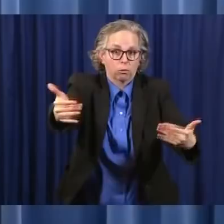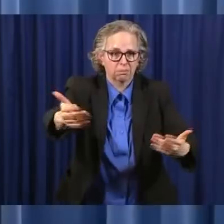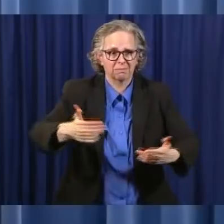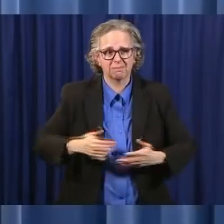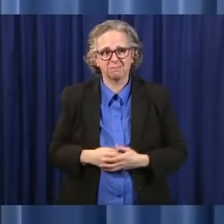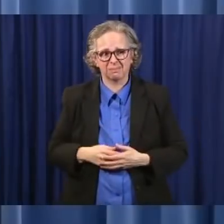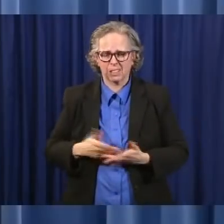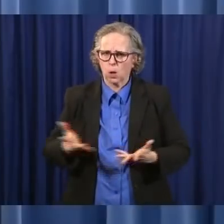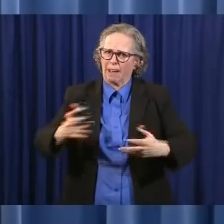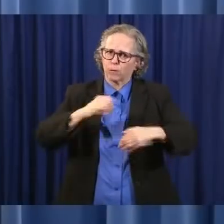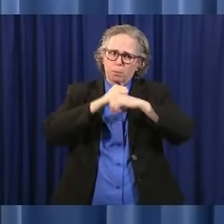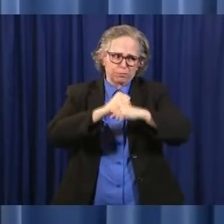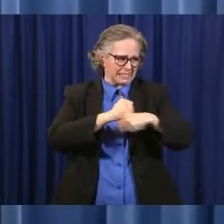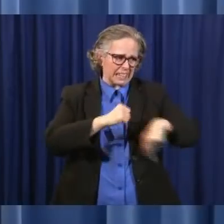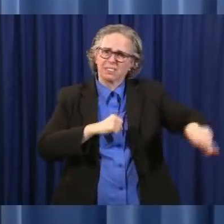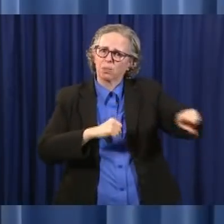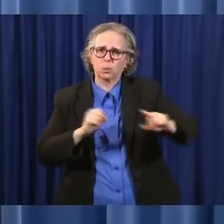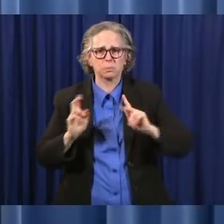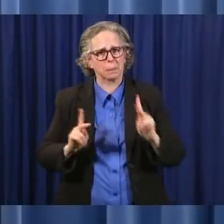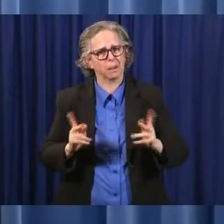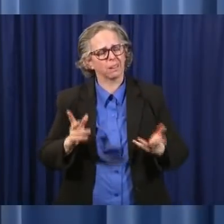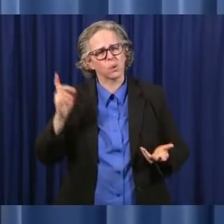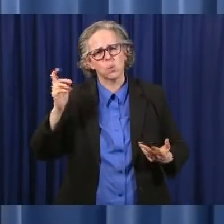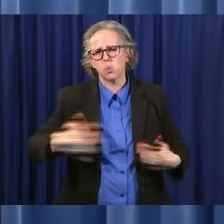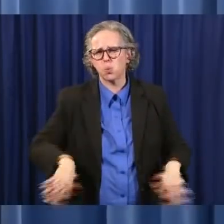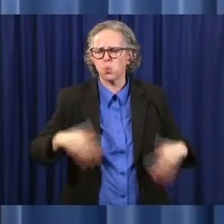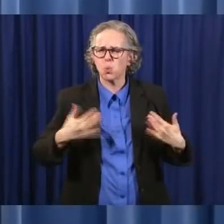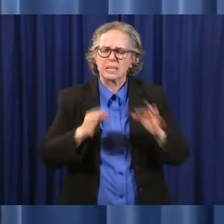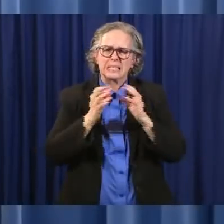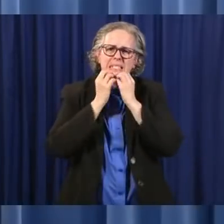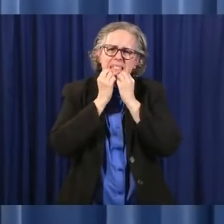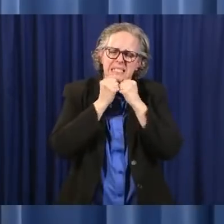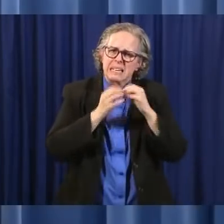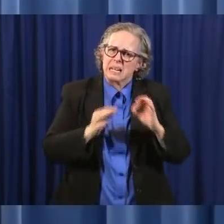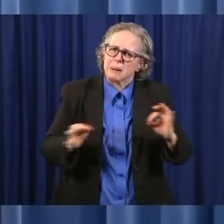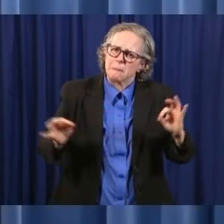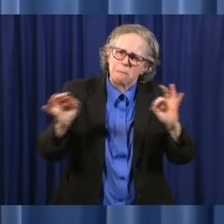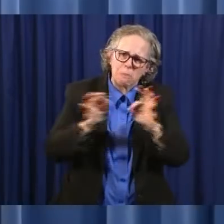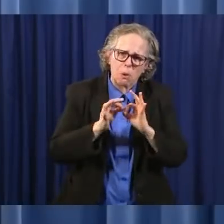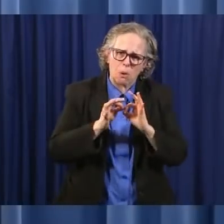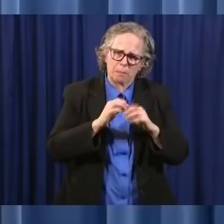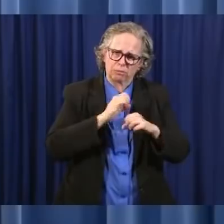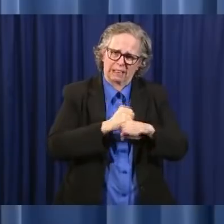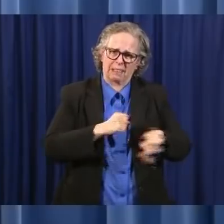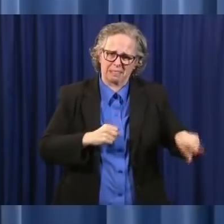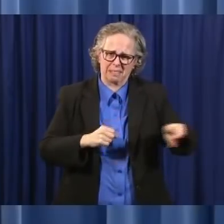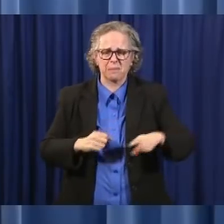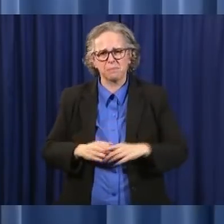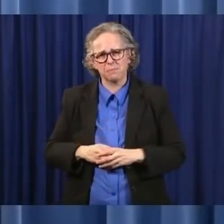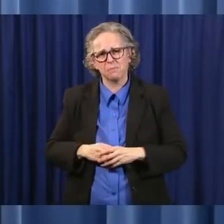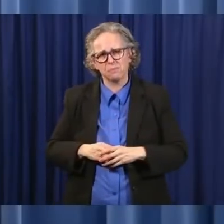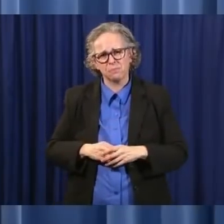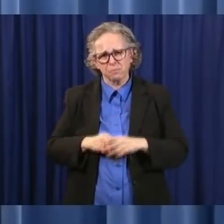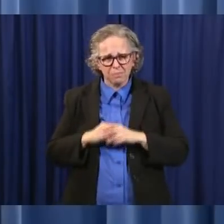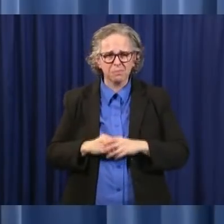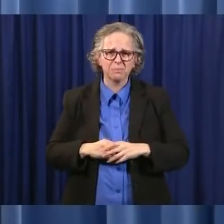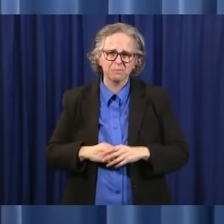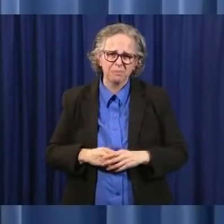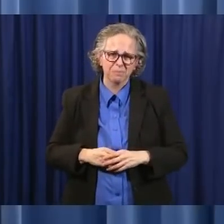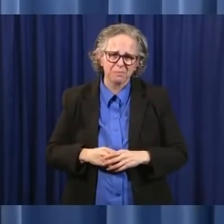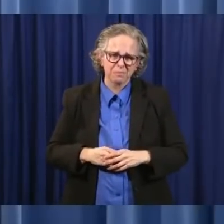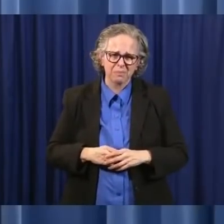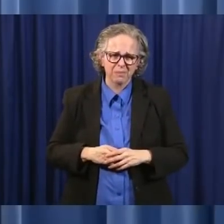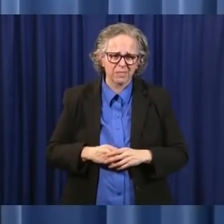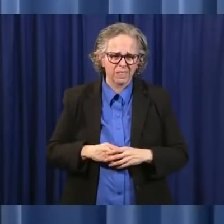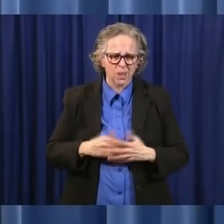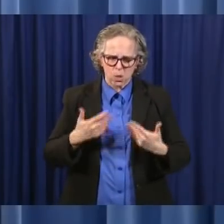protecting them is so very, very, very important. So we have focused on